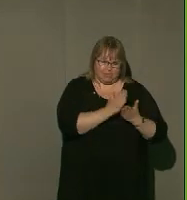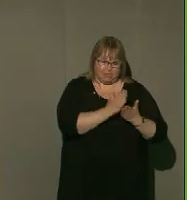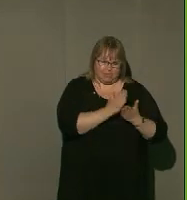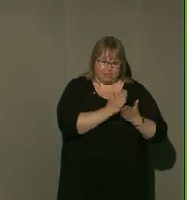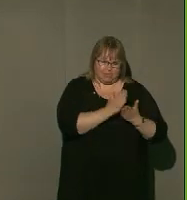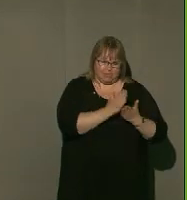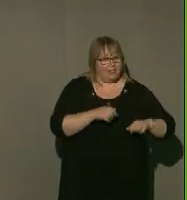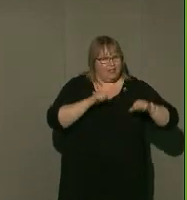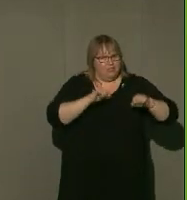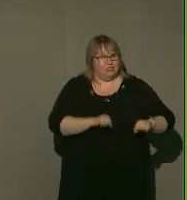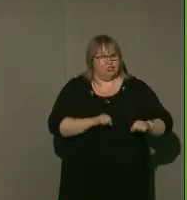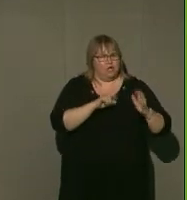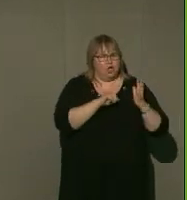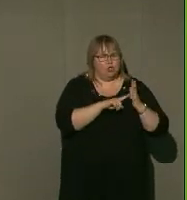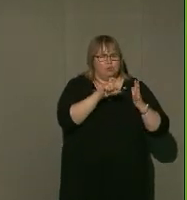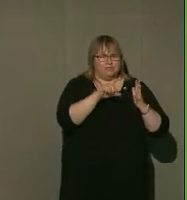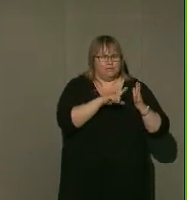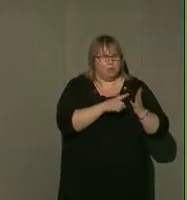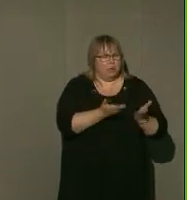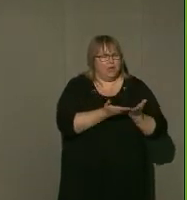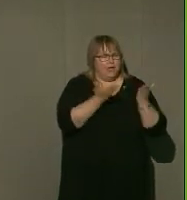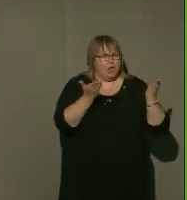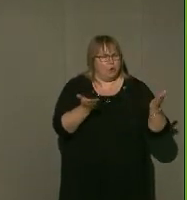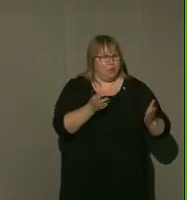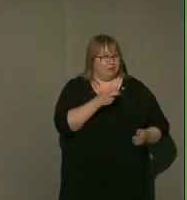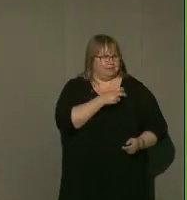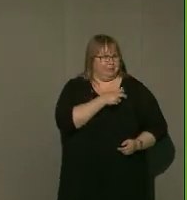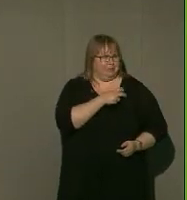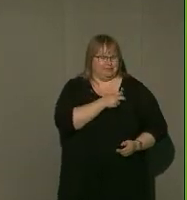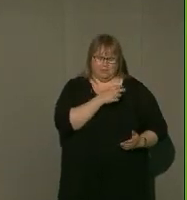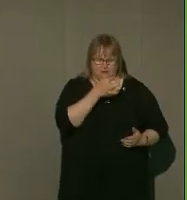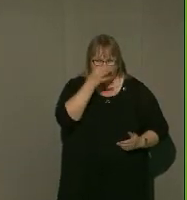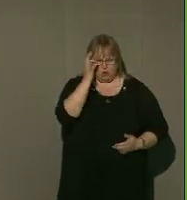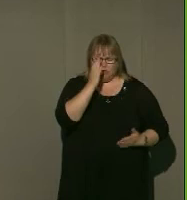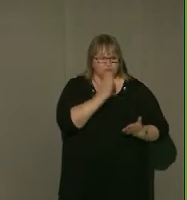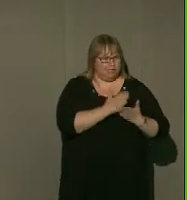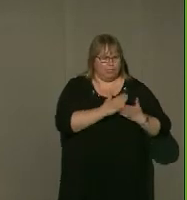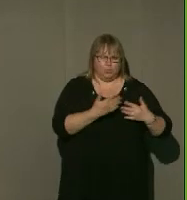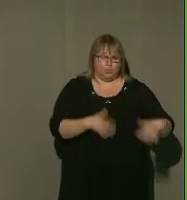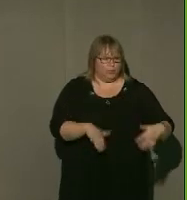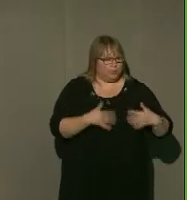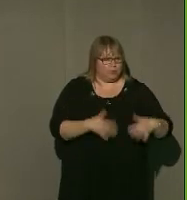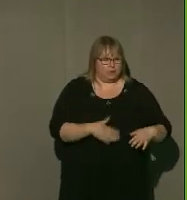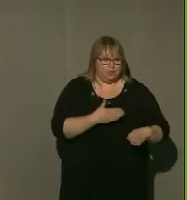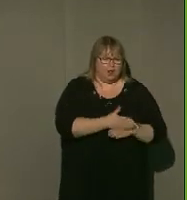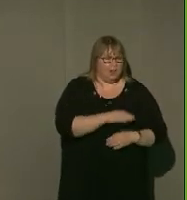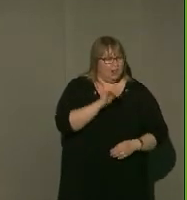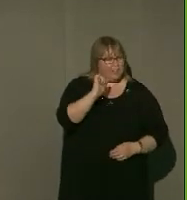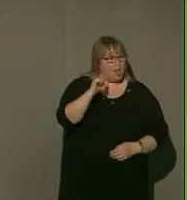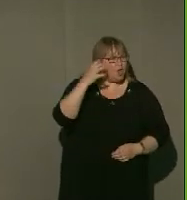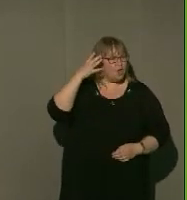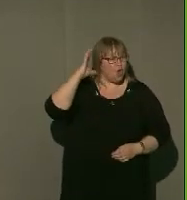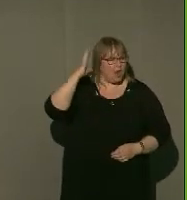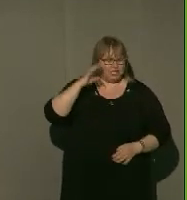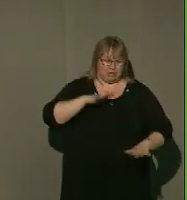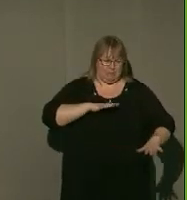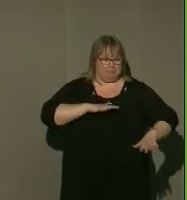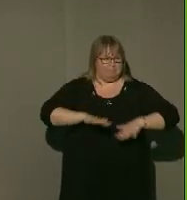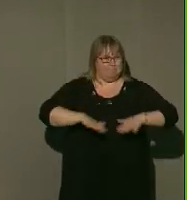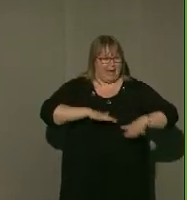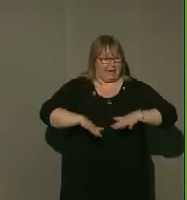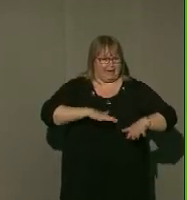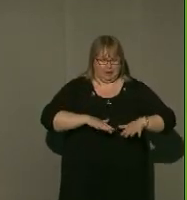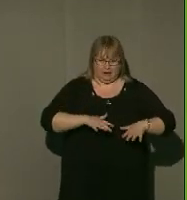UCU Equality Committee, and does excellent work. This is just a punitive action by a panicking employer